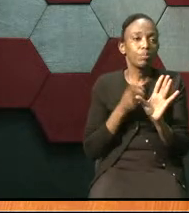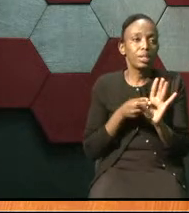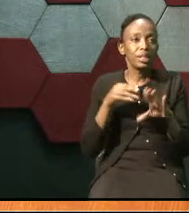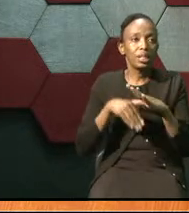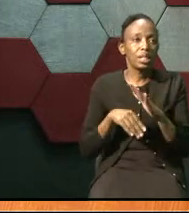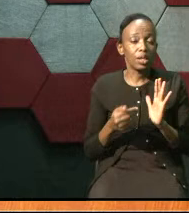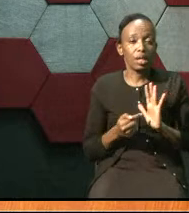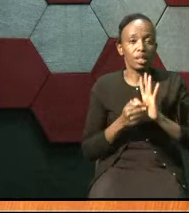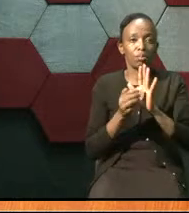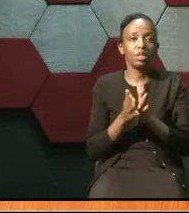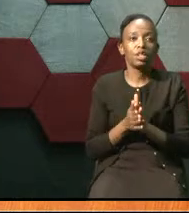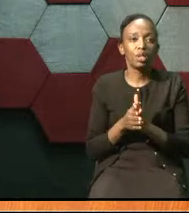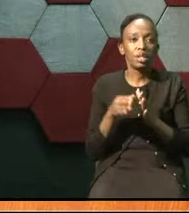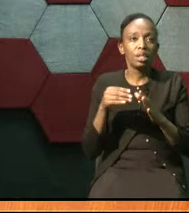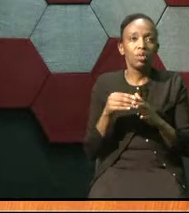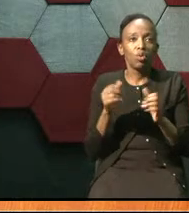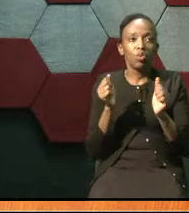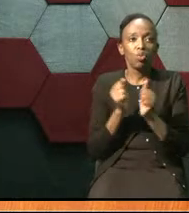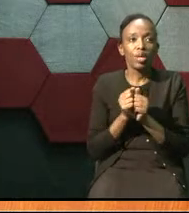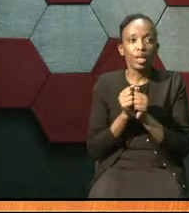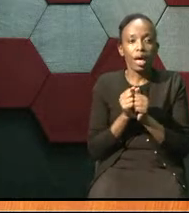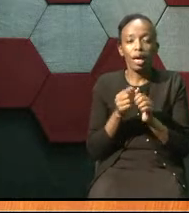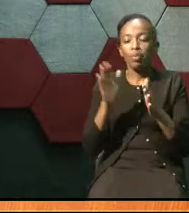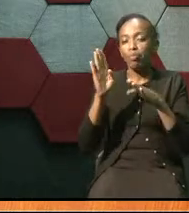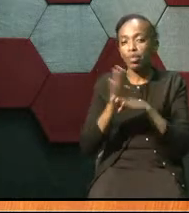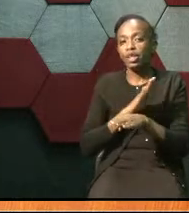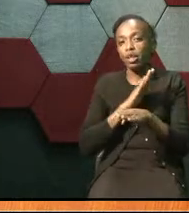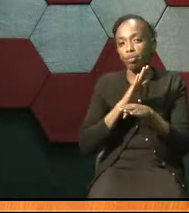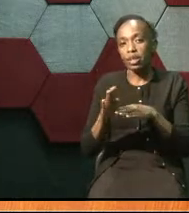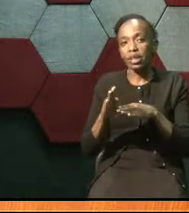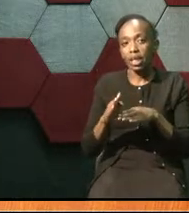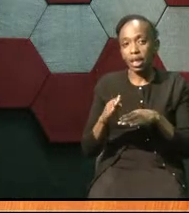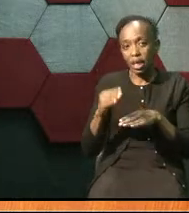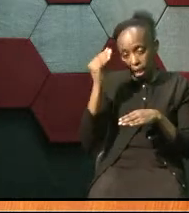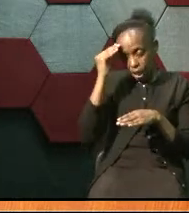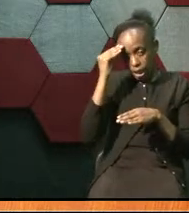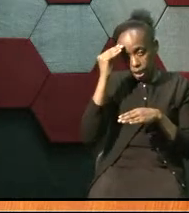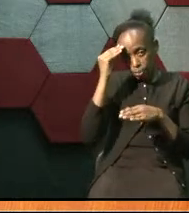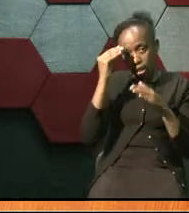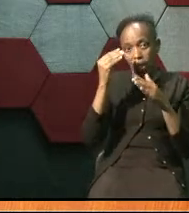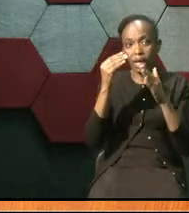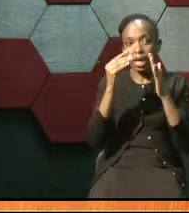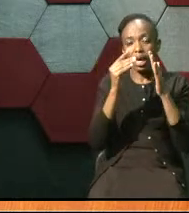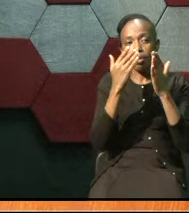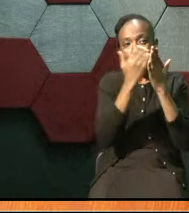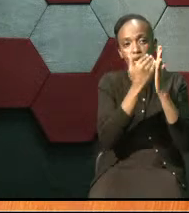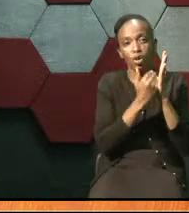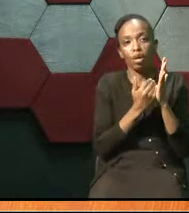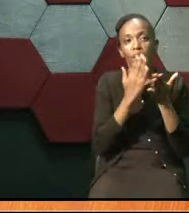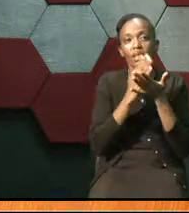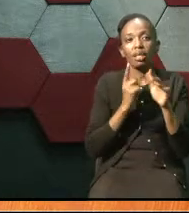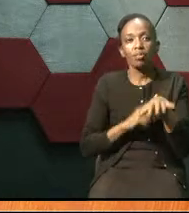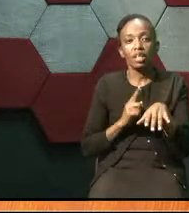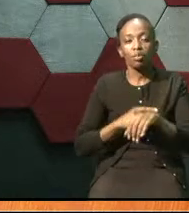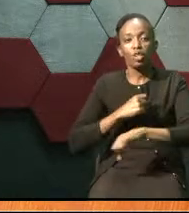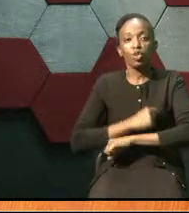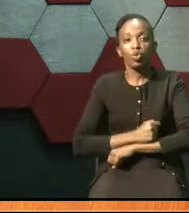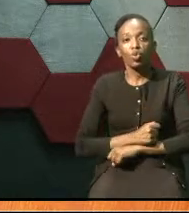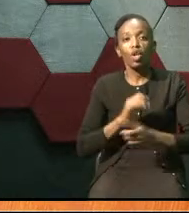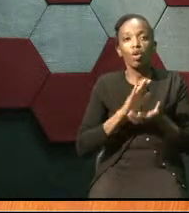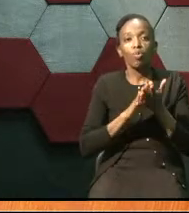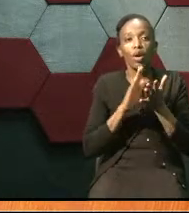the exhibition in spite of a very busy academic calendar. We know that, sometimes in school, people get